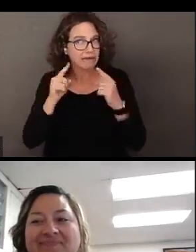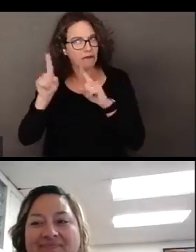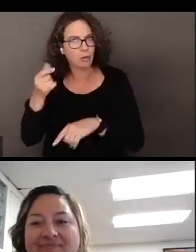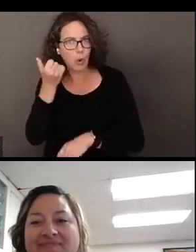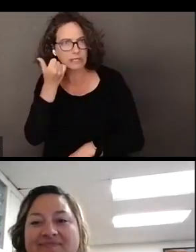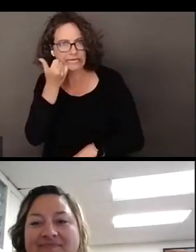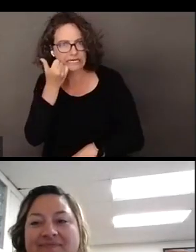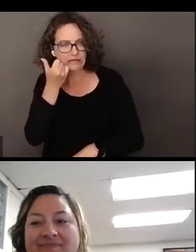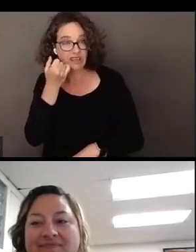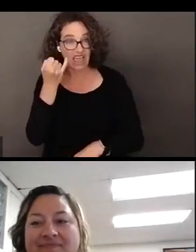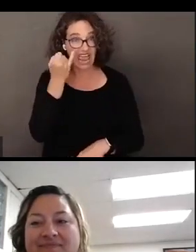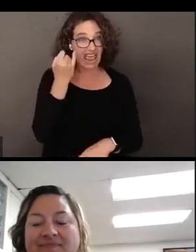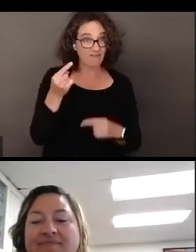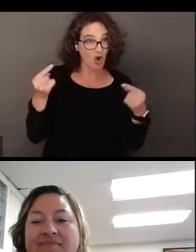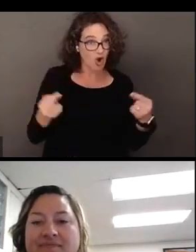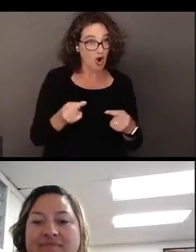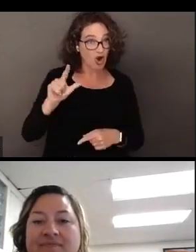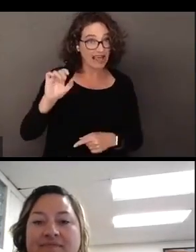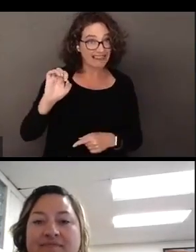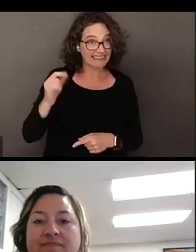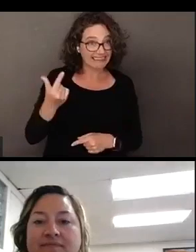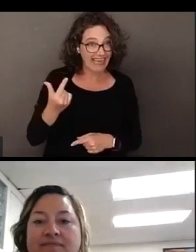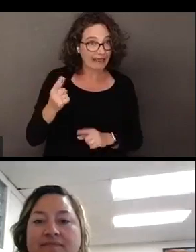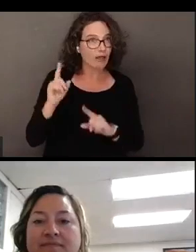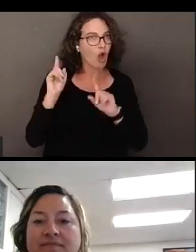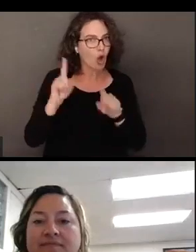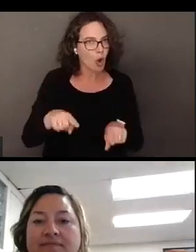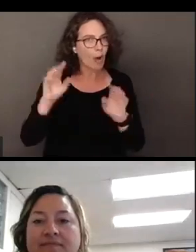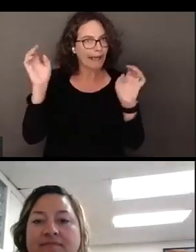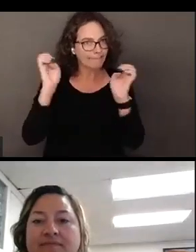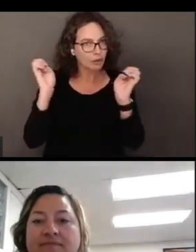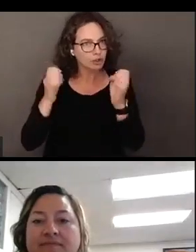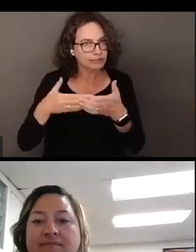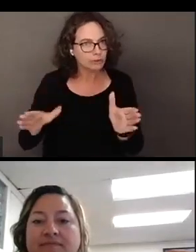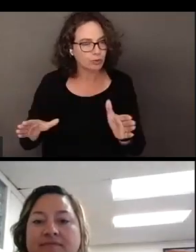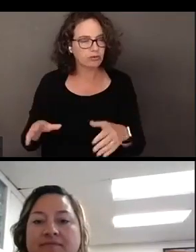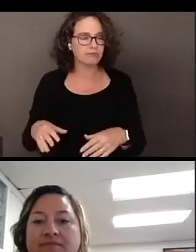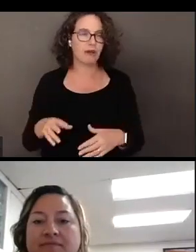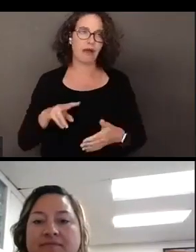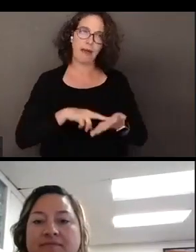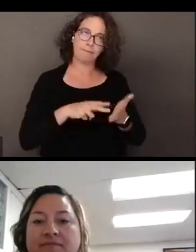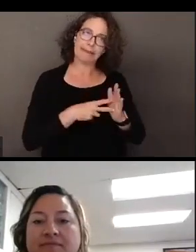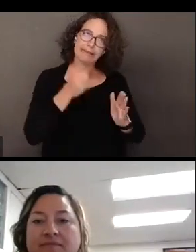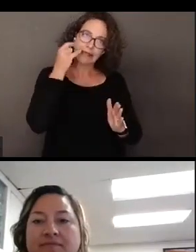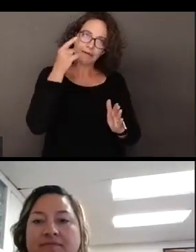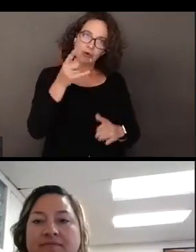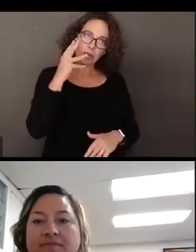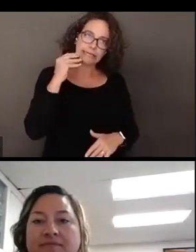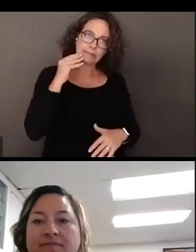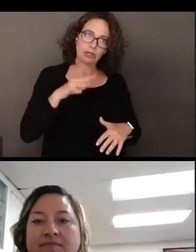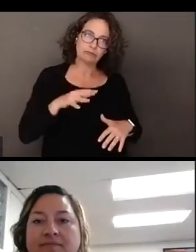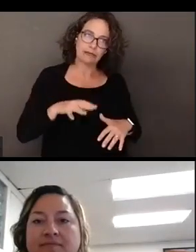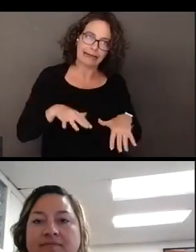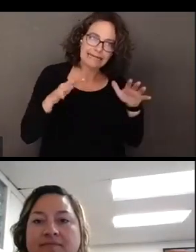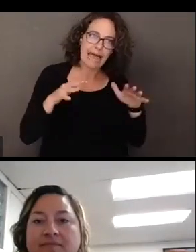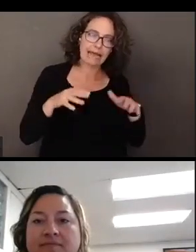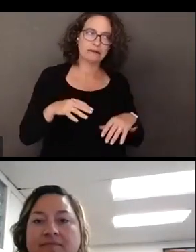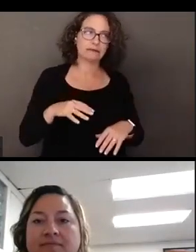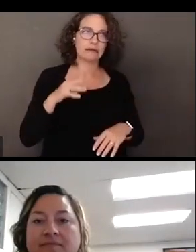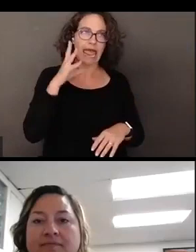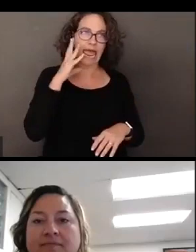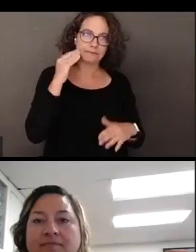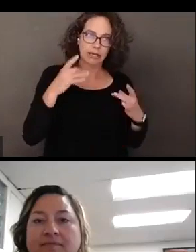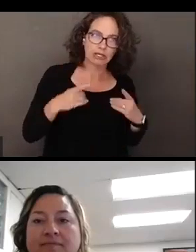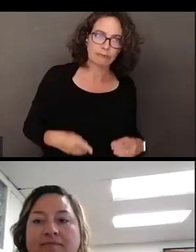happened to your leg, you go to the emergency room. So if you're having some anxiety, depression, and you're having thoughts that you